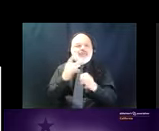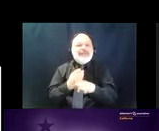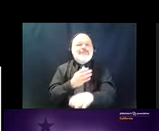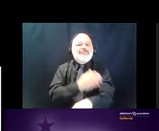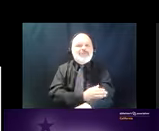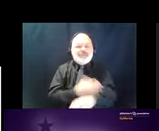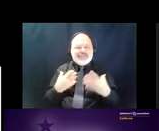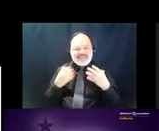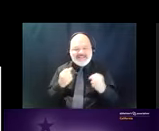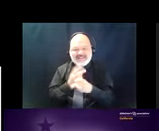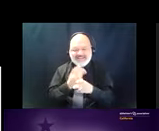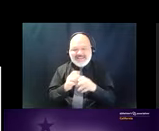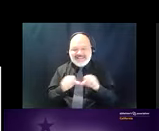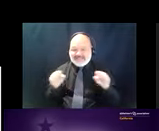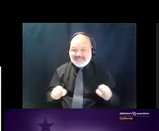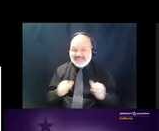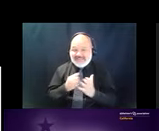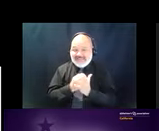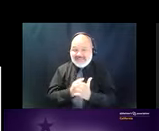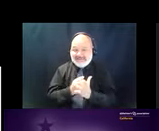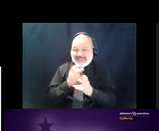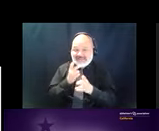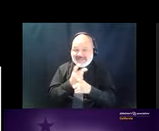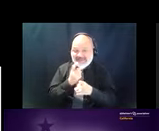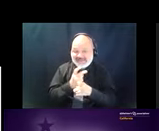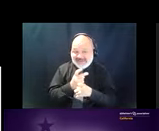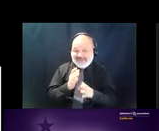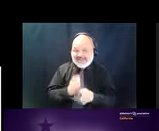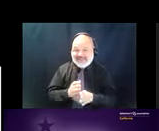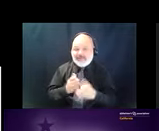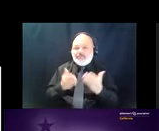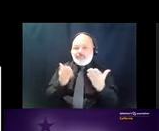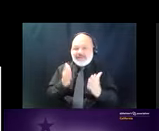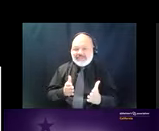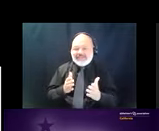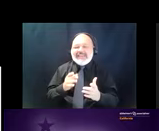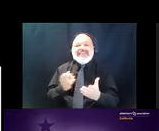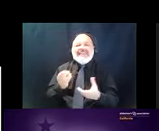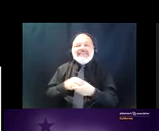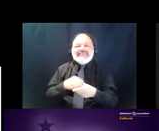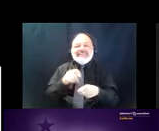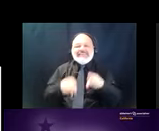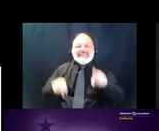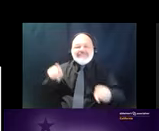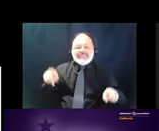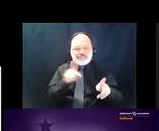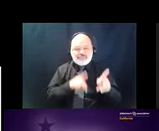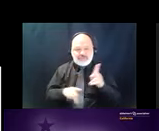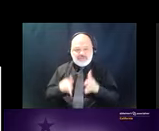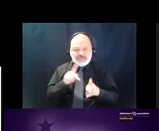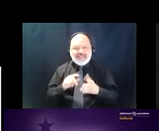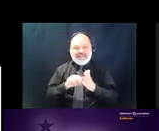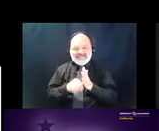healthcare system, helping healthcare providers for increasing diverse population, and to help develop meaningful and